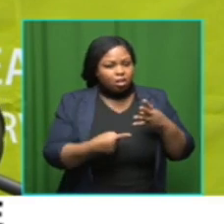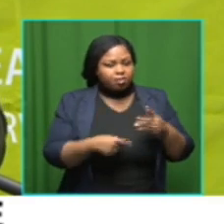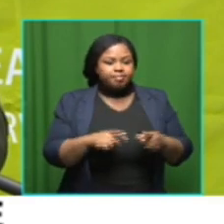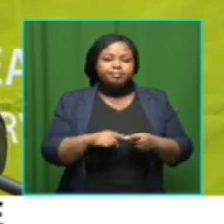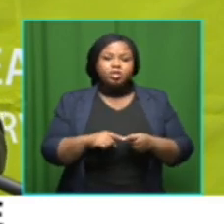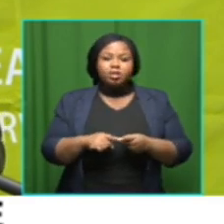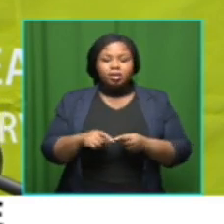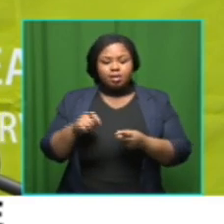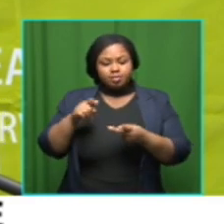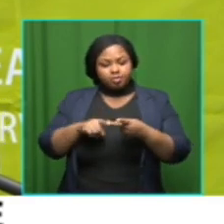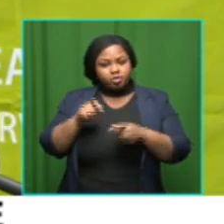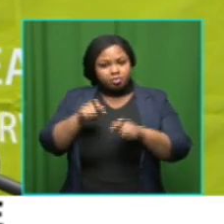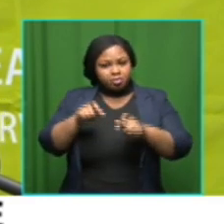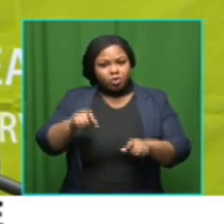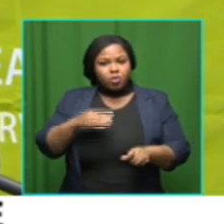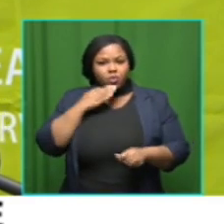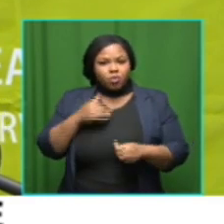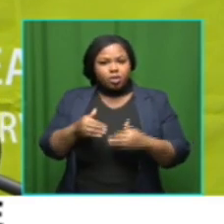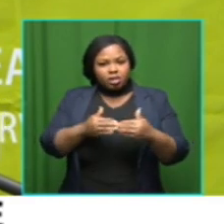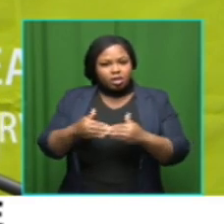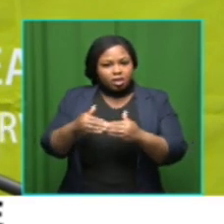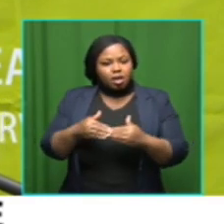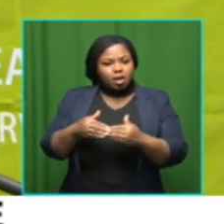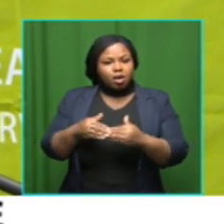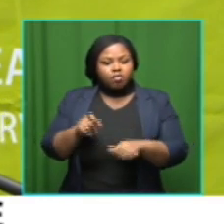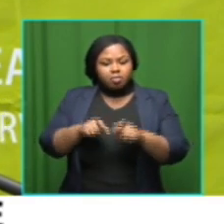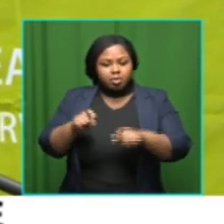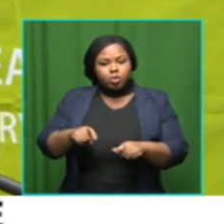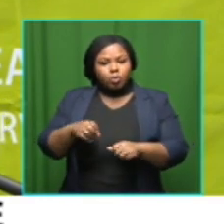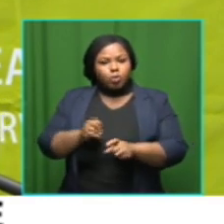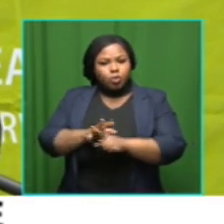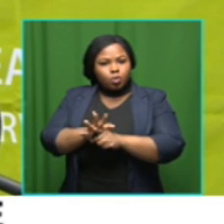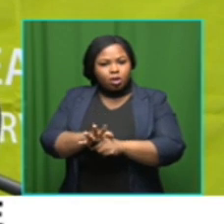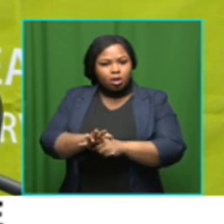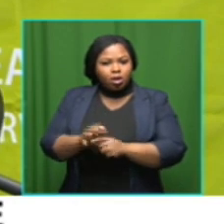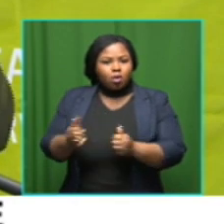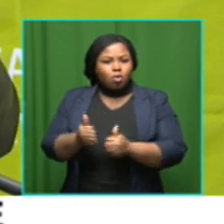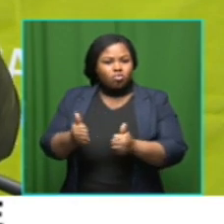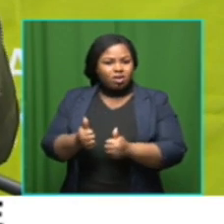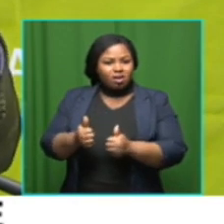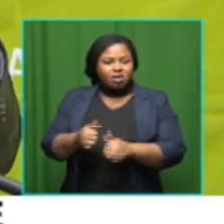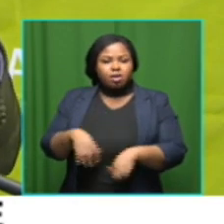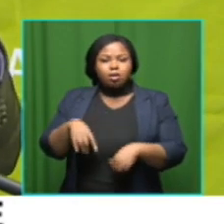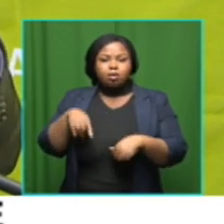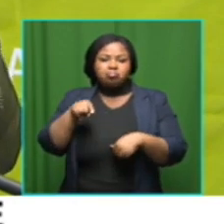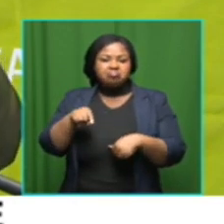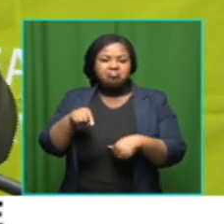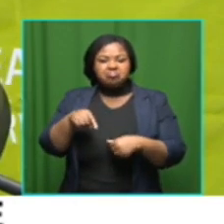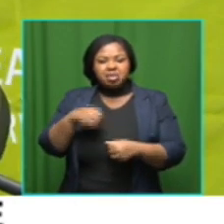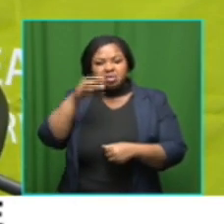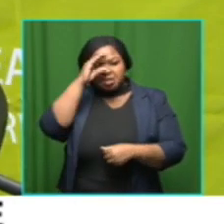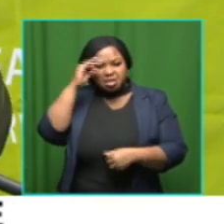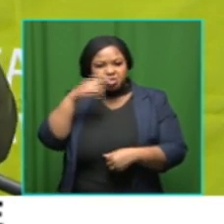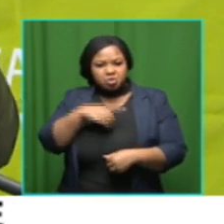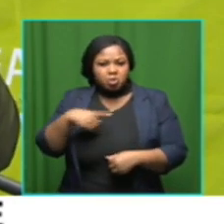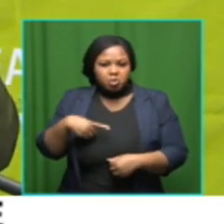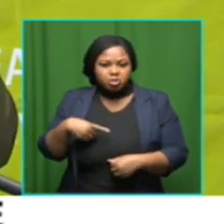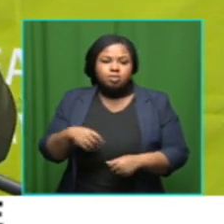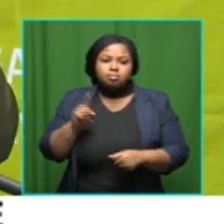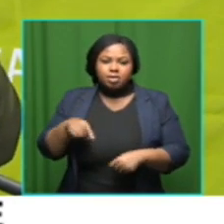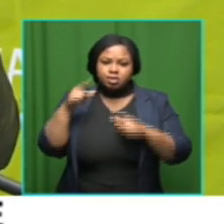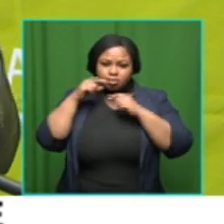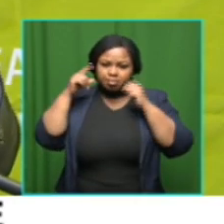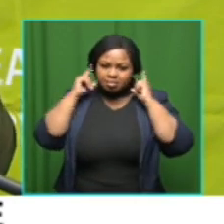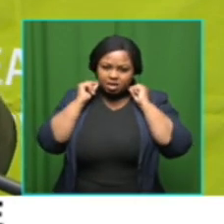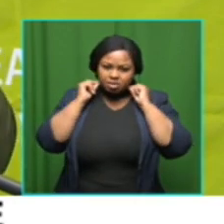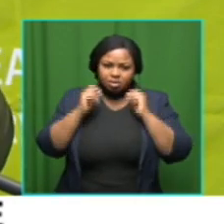they should actually use a mask. And it doesn't mean that in 30 days' time, when the situation changes and